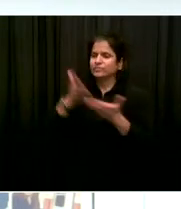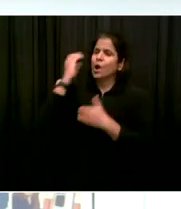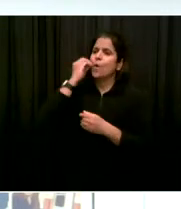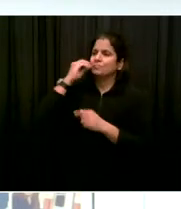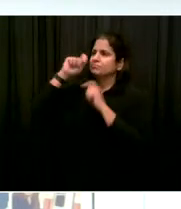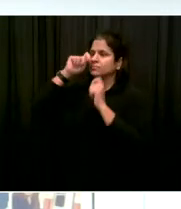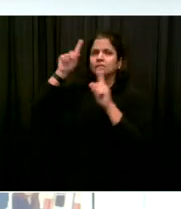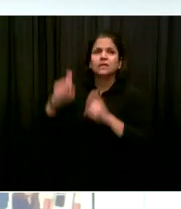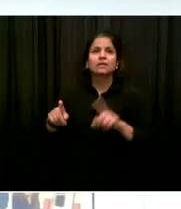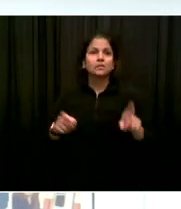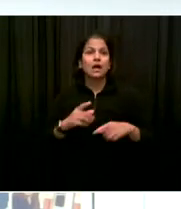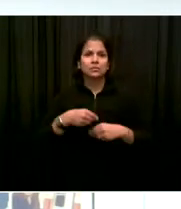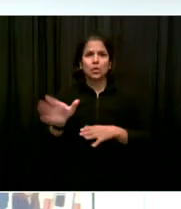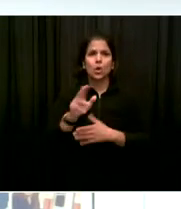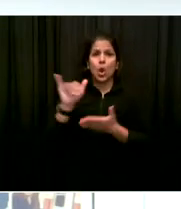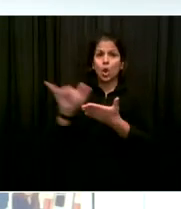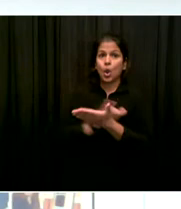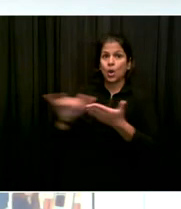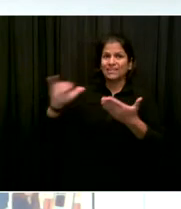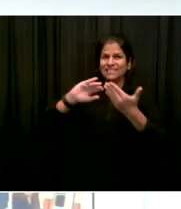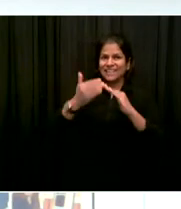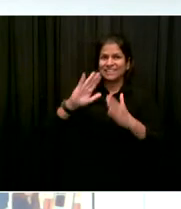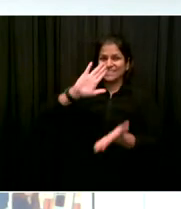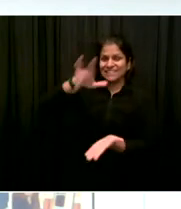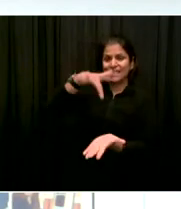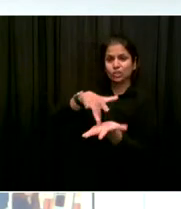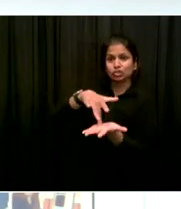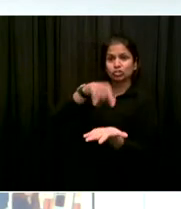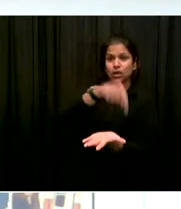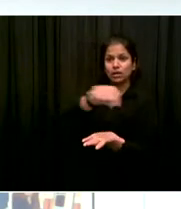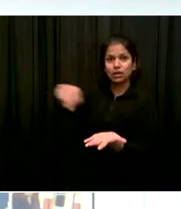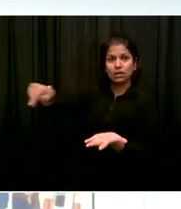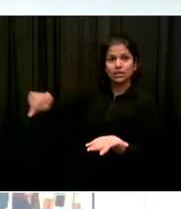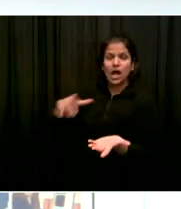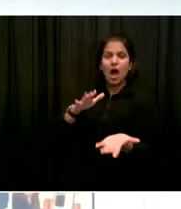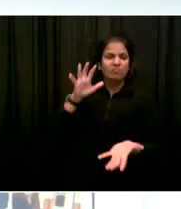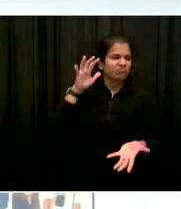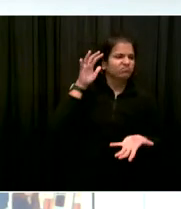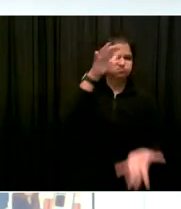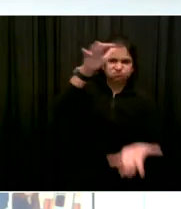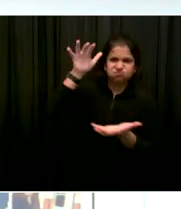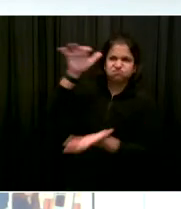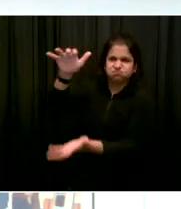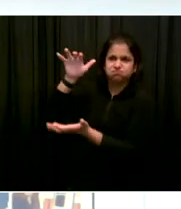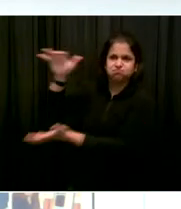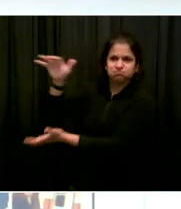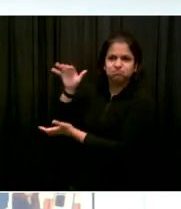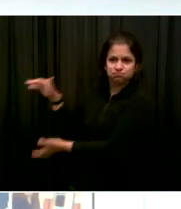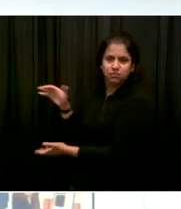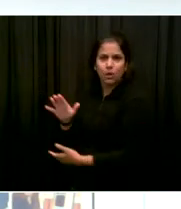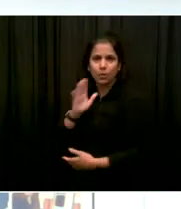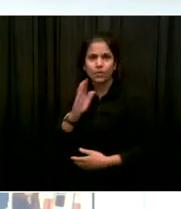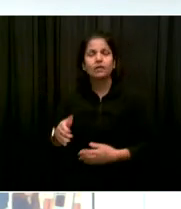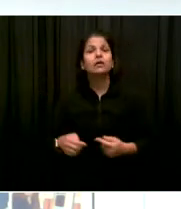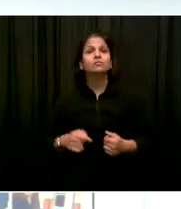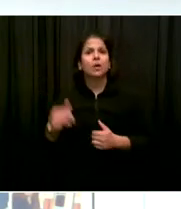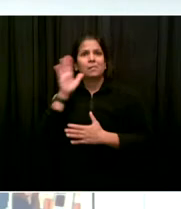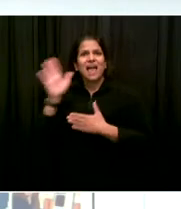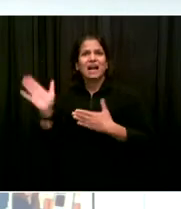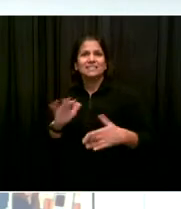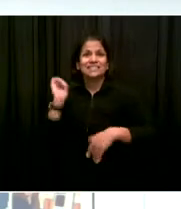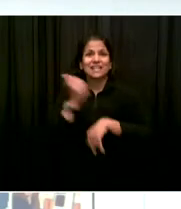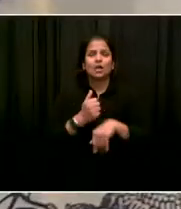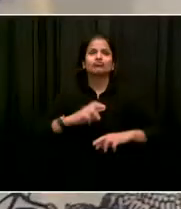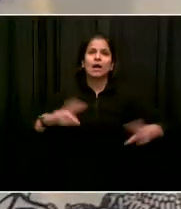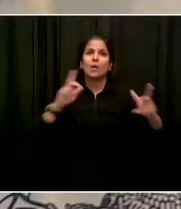help with those lines that we're seeing. So we have a plan in place for that as soon as there is a resupply. Thank